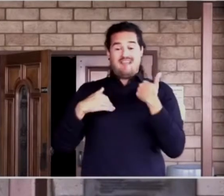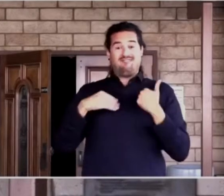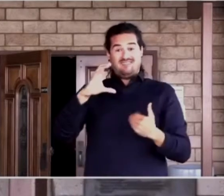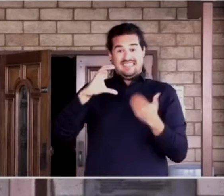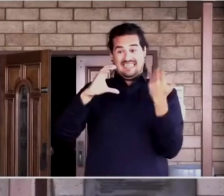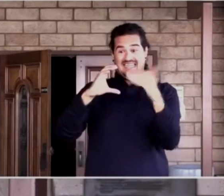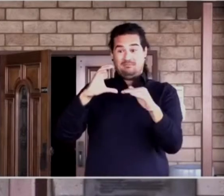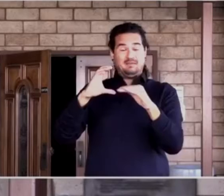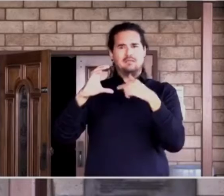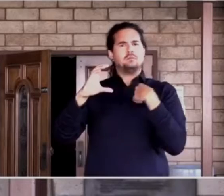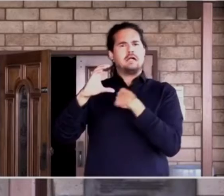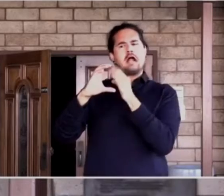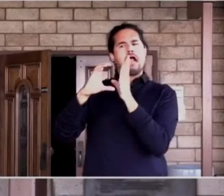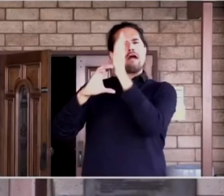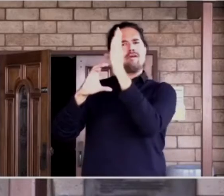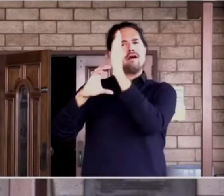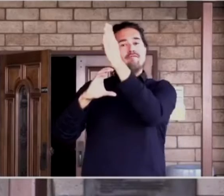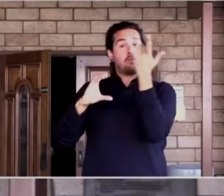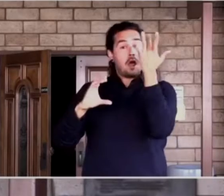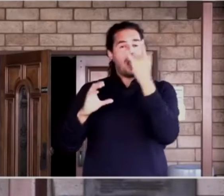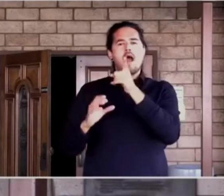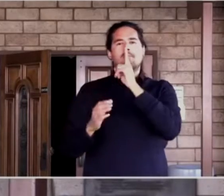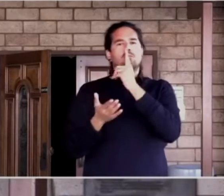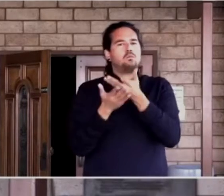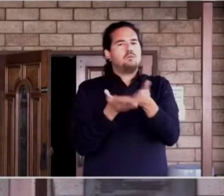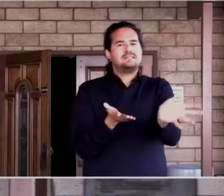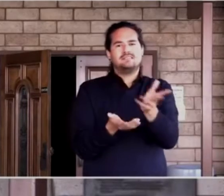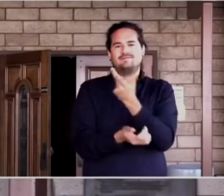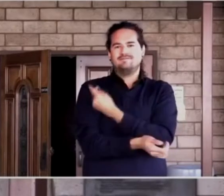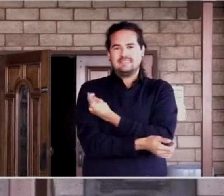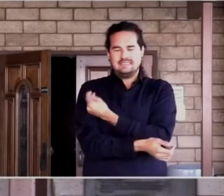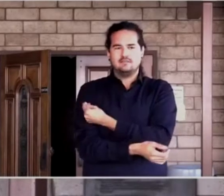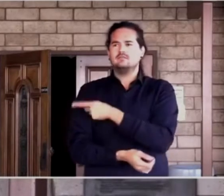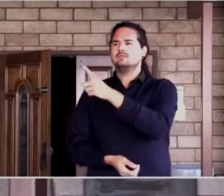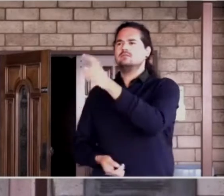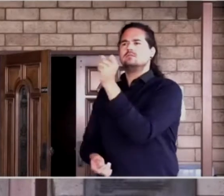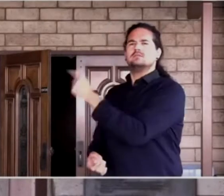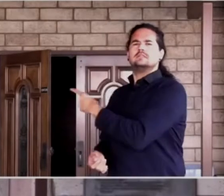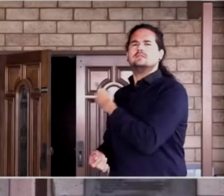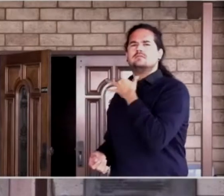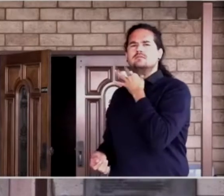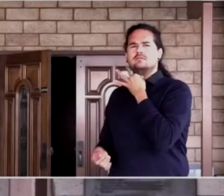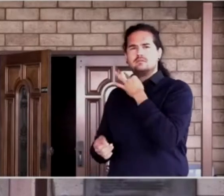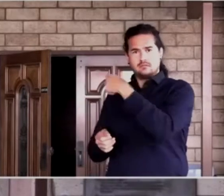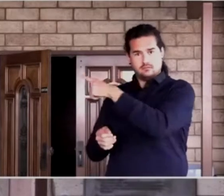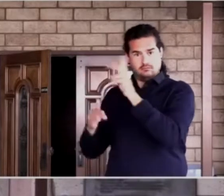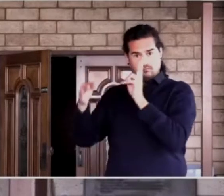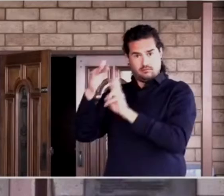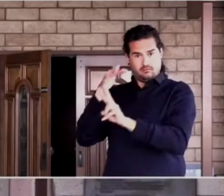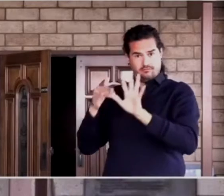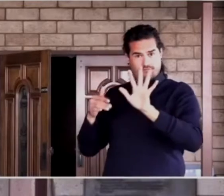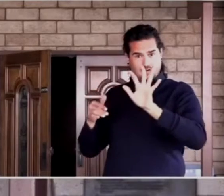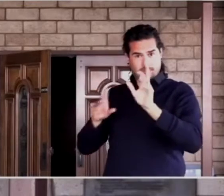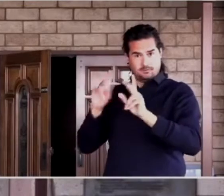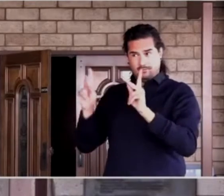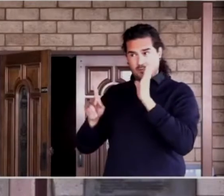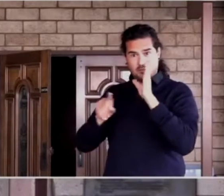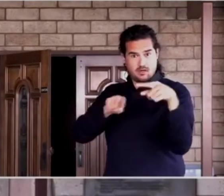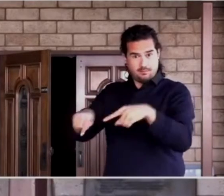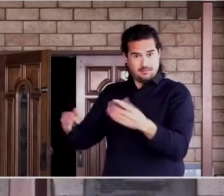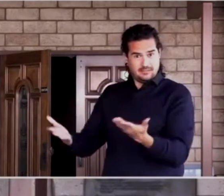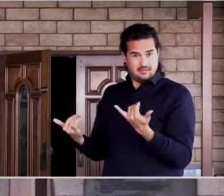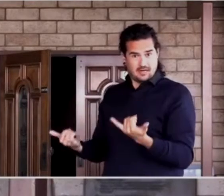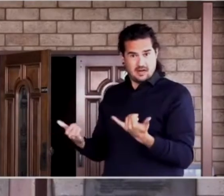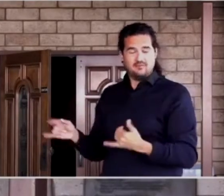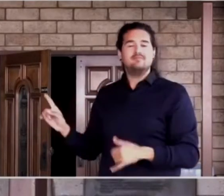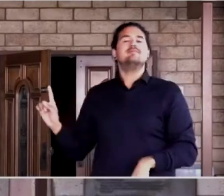are you saying you're thinking maybe 500 people today? Will you get to 500? So each time that we open a site, we do what we call a